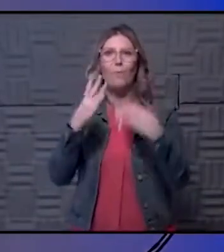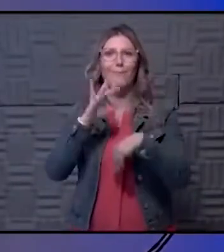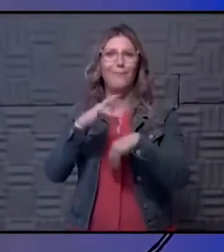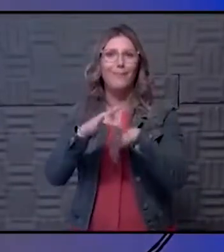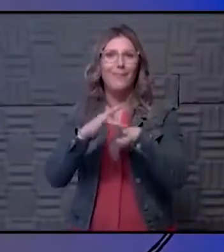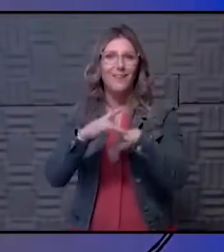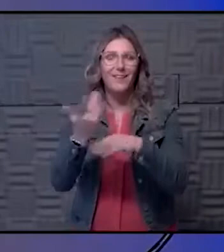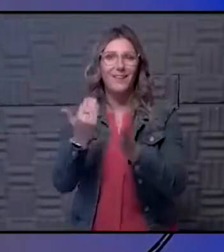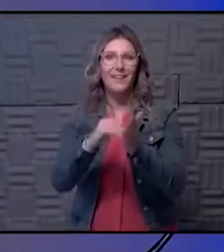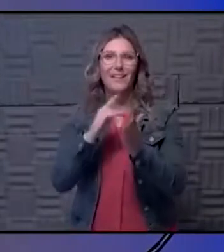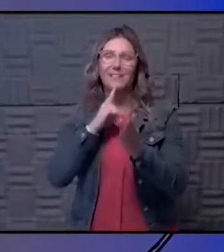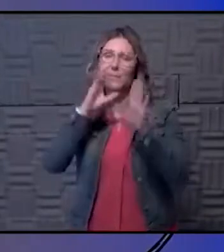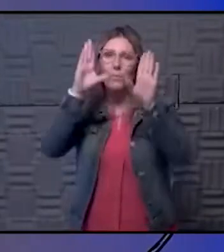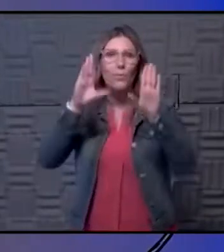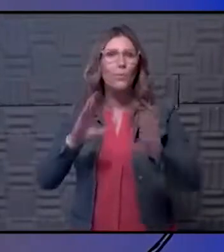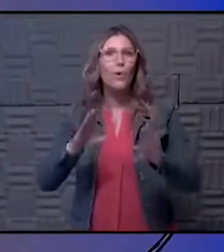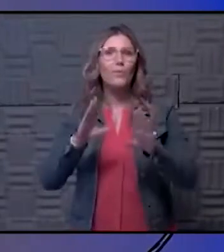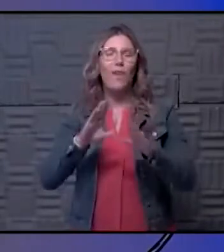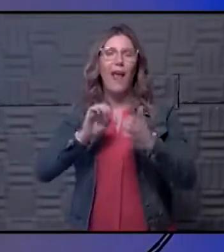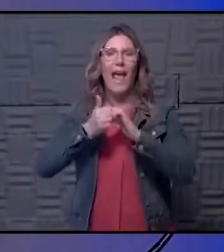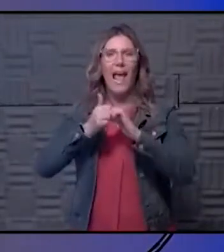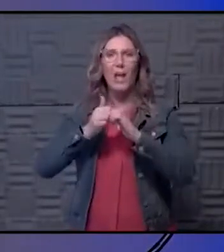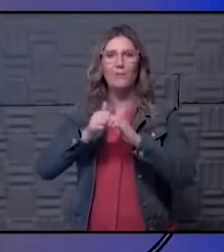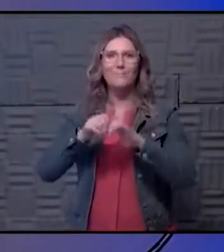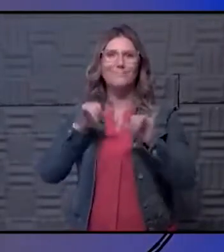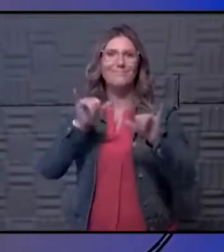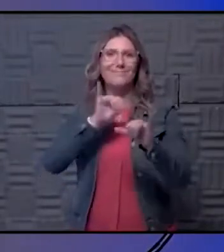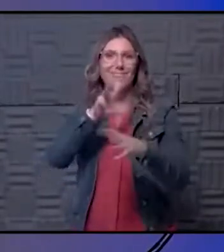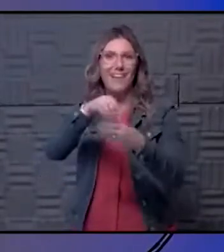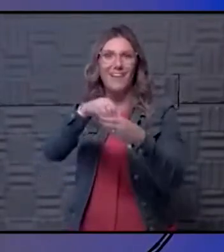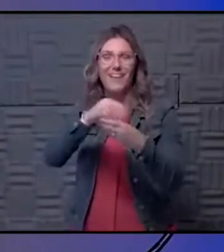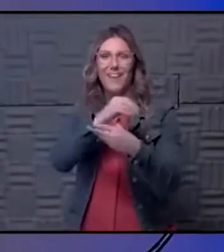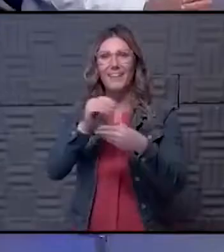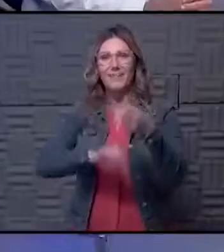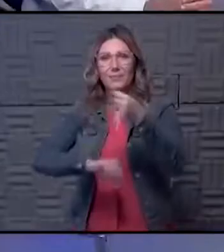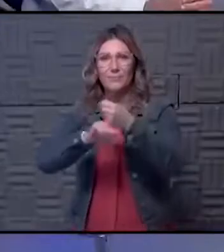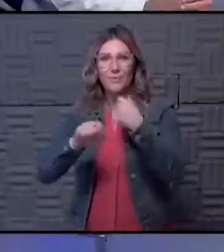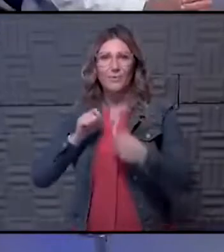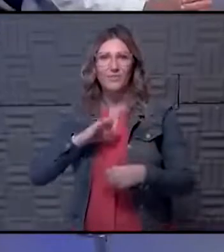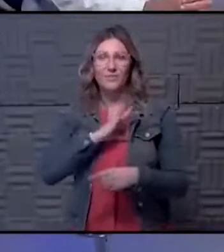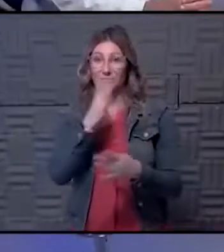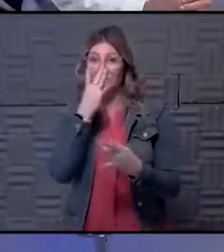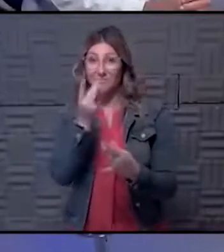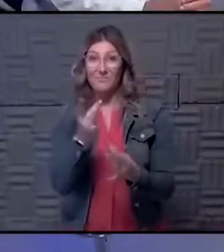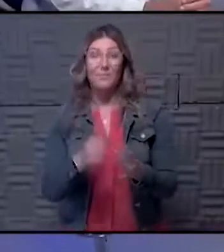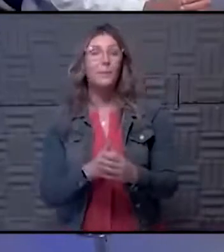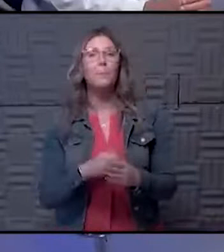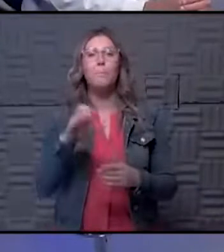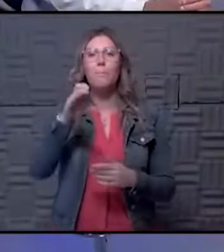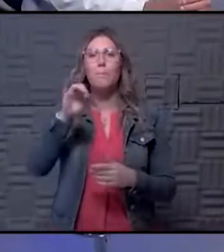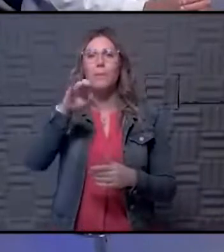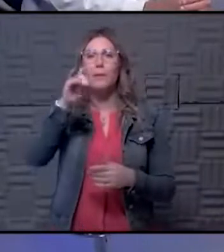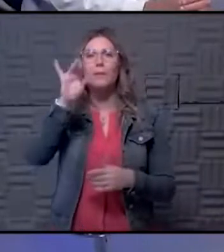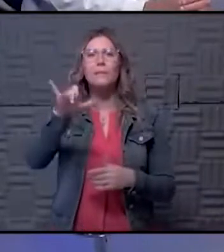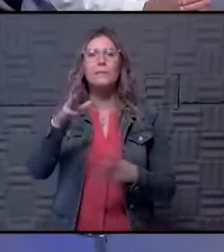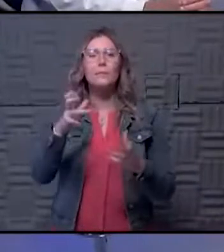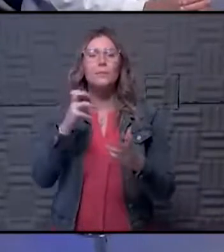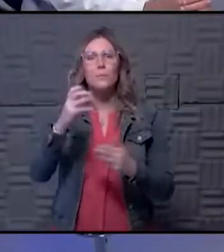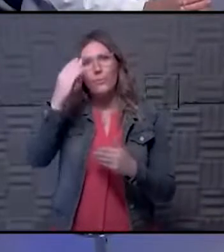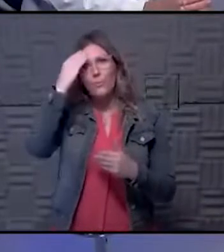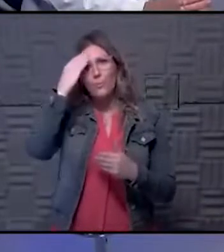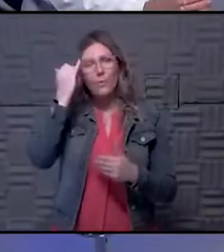is a great way for them to continue staying engaged with us and supporting our staff. Interesting. Simi wants to know, if you're